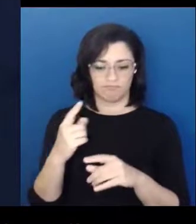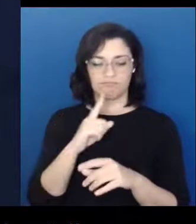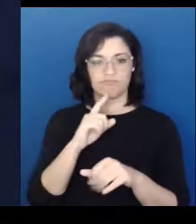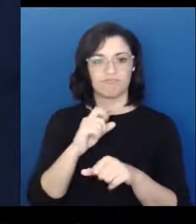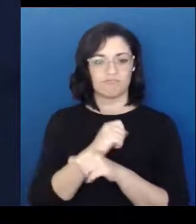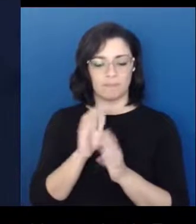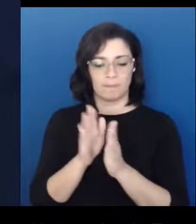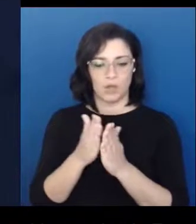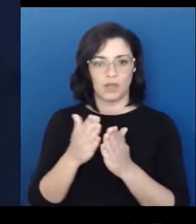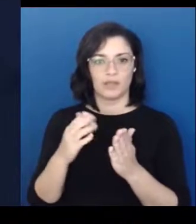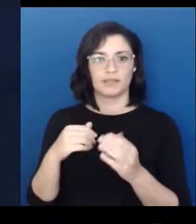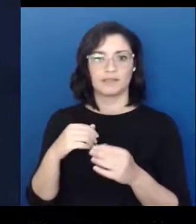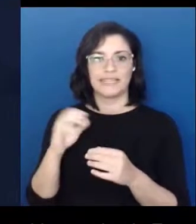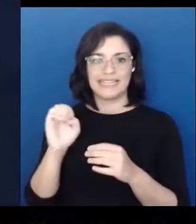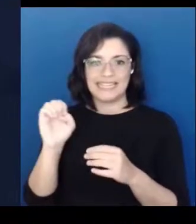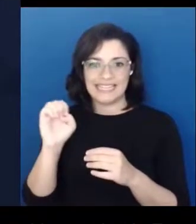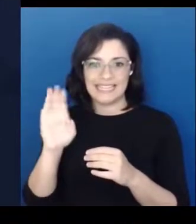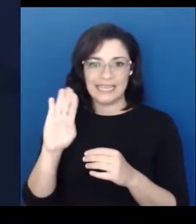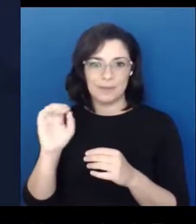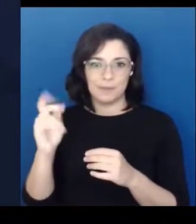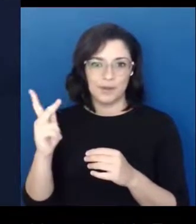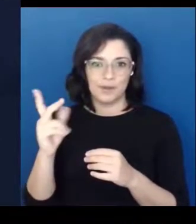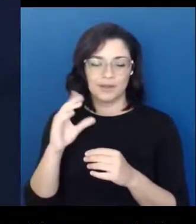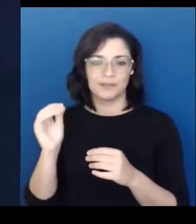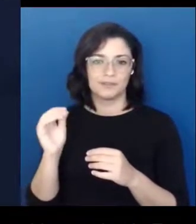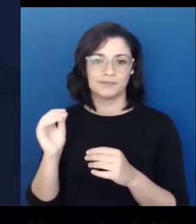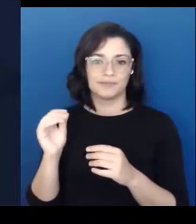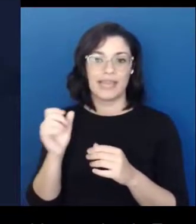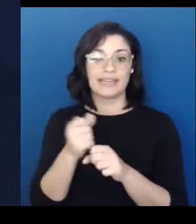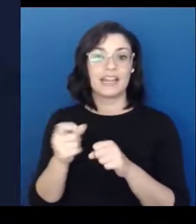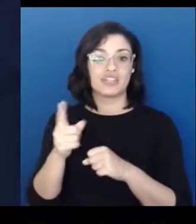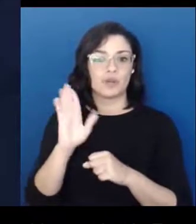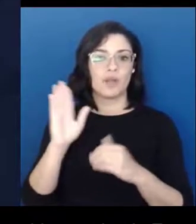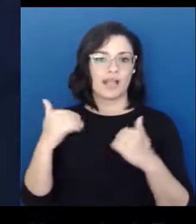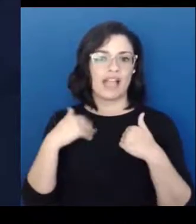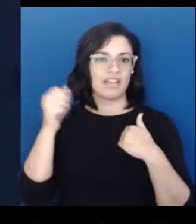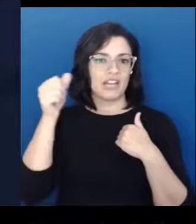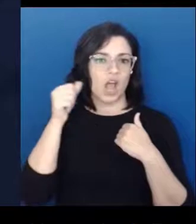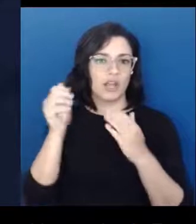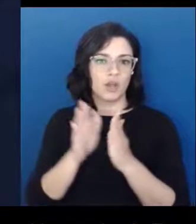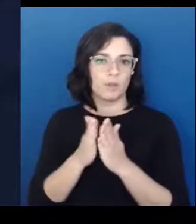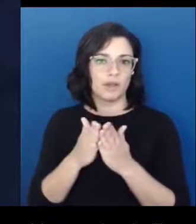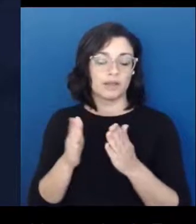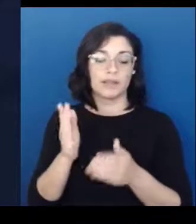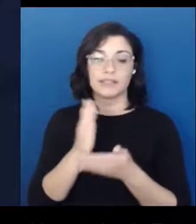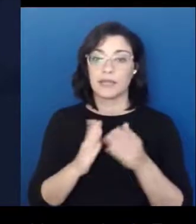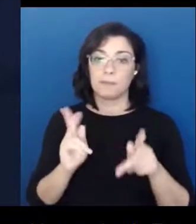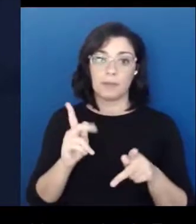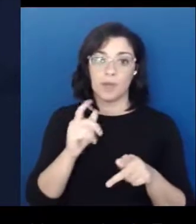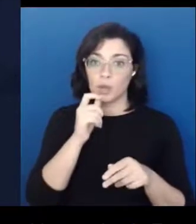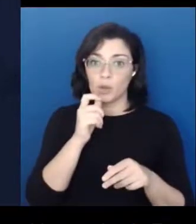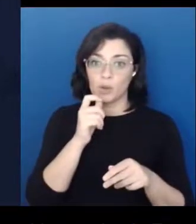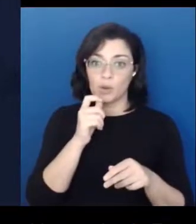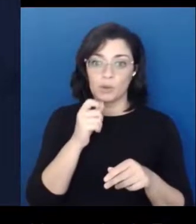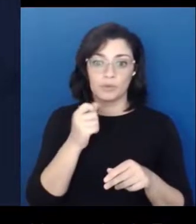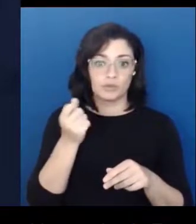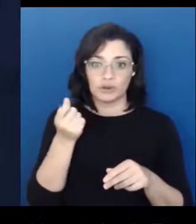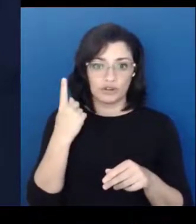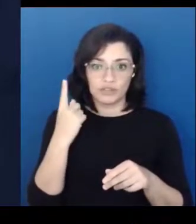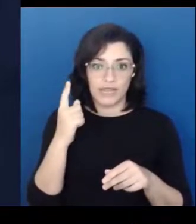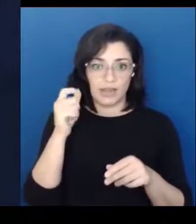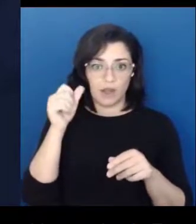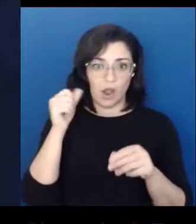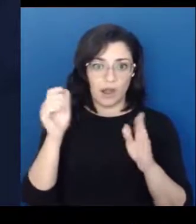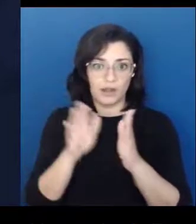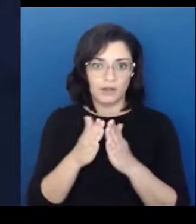some people who don't understand hearing loss goes, an audiobook for people with hearing